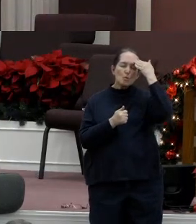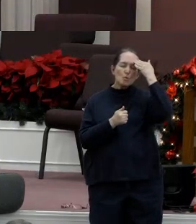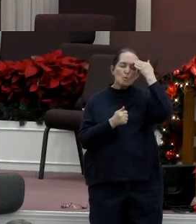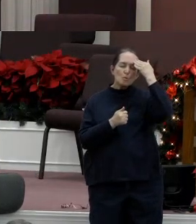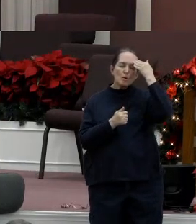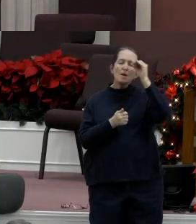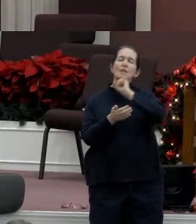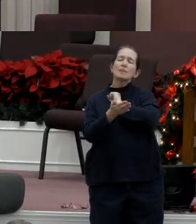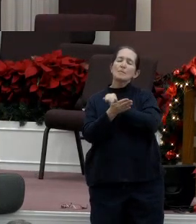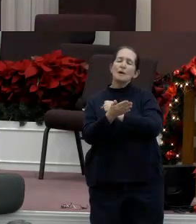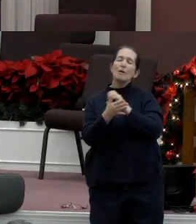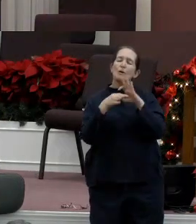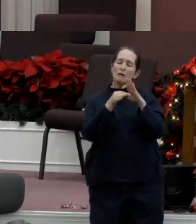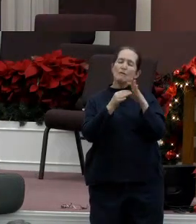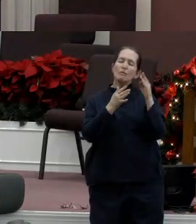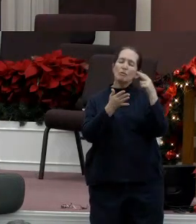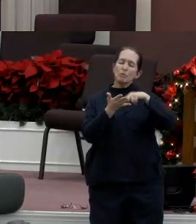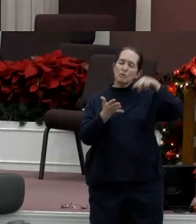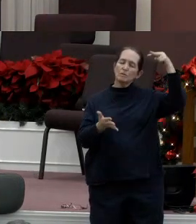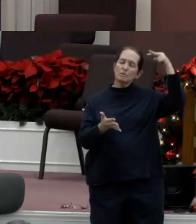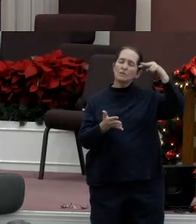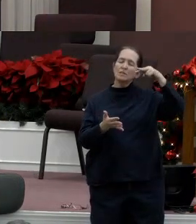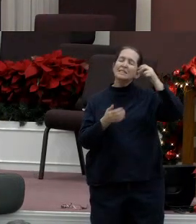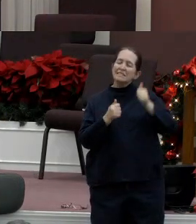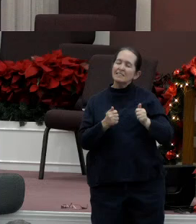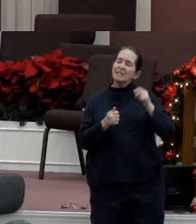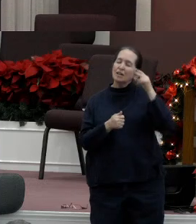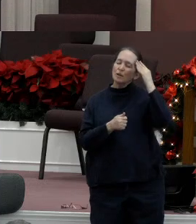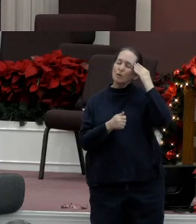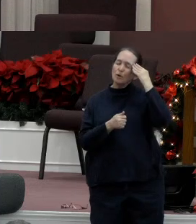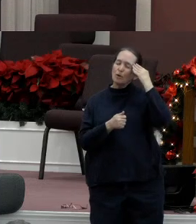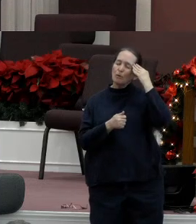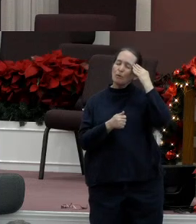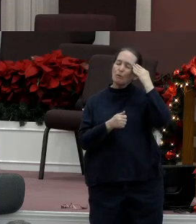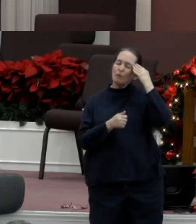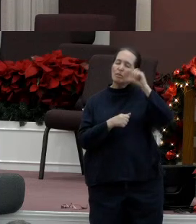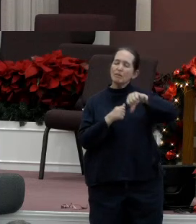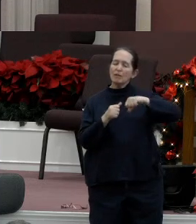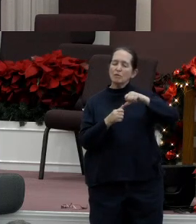the power of the resurrection, might know the fellowship of suffering,